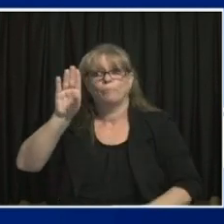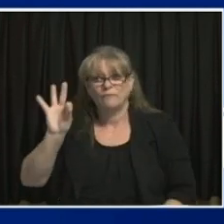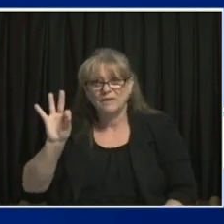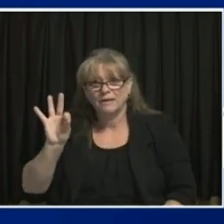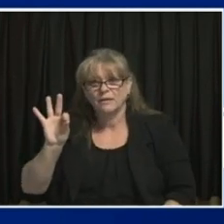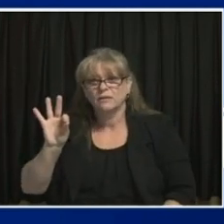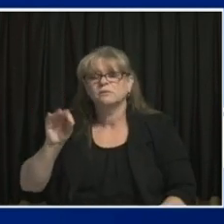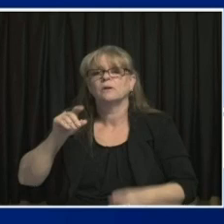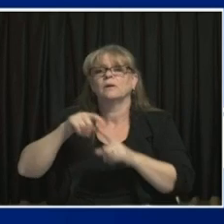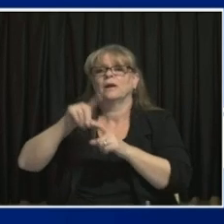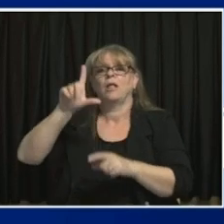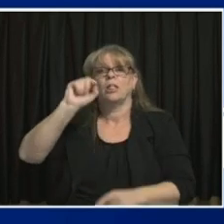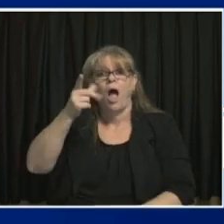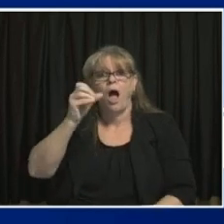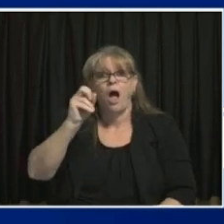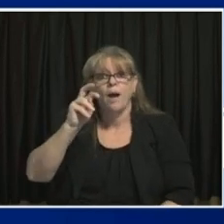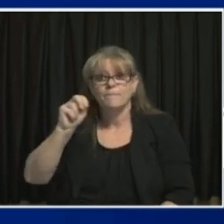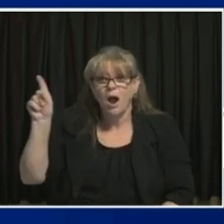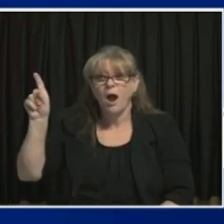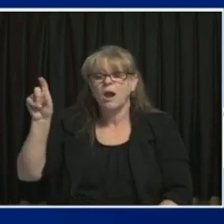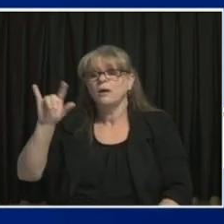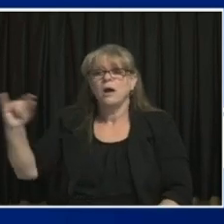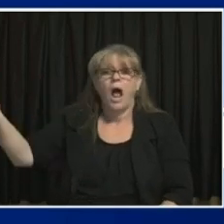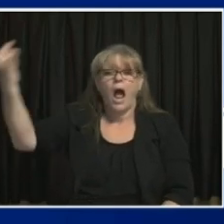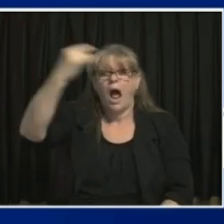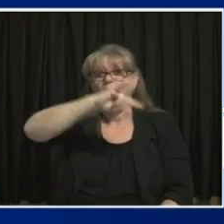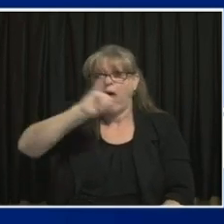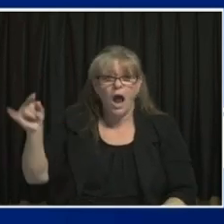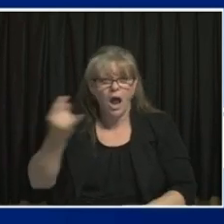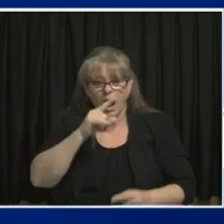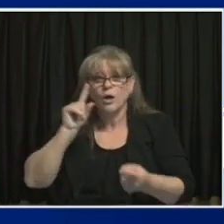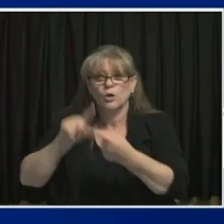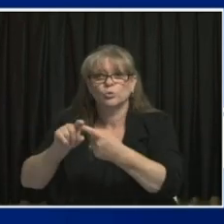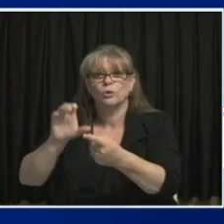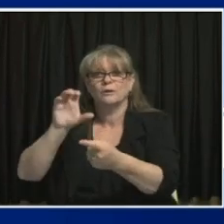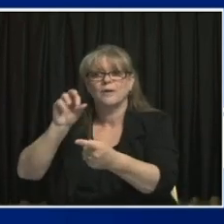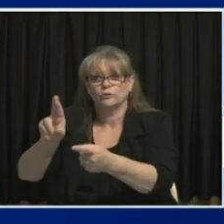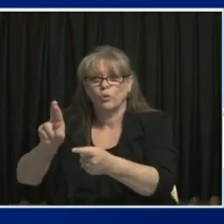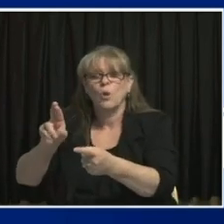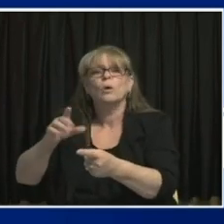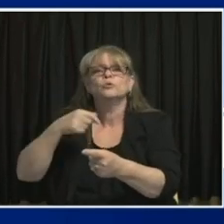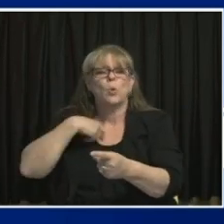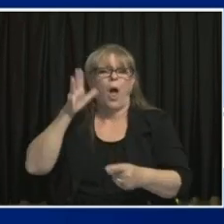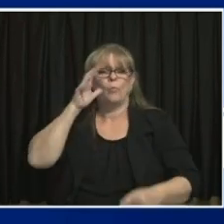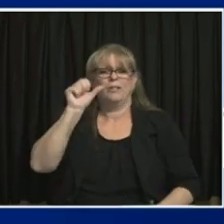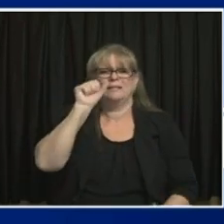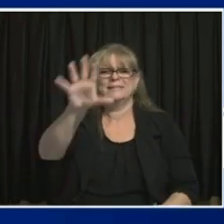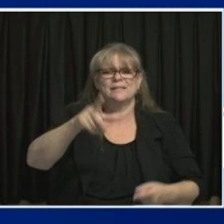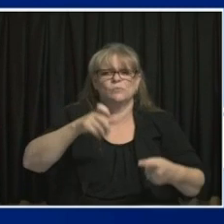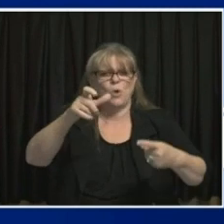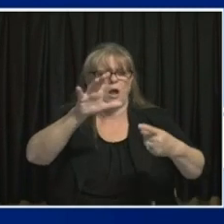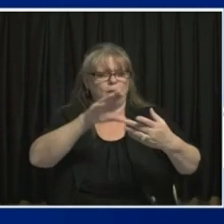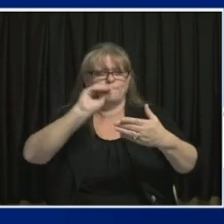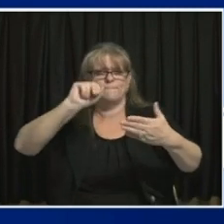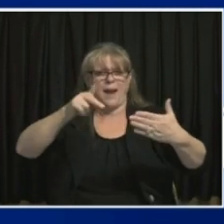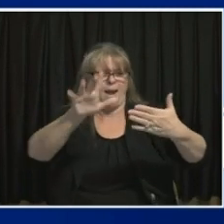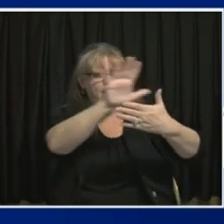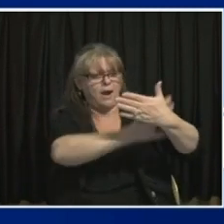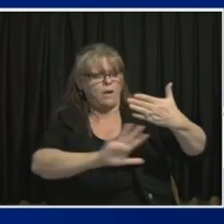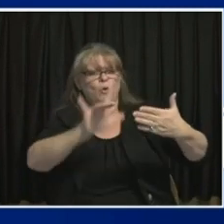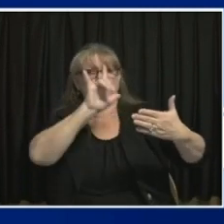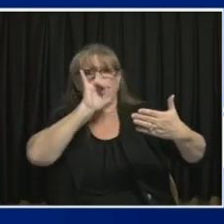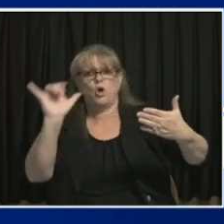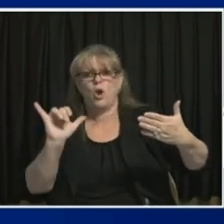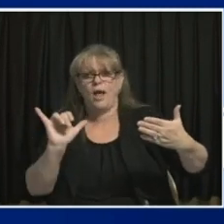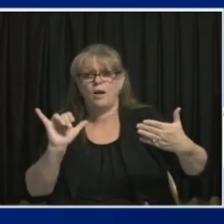Rock. That schedule will be published, but you can watch it again from your own patio, not in large groups, but it